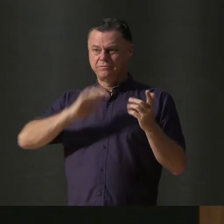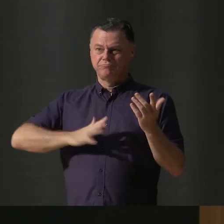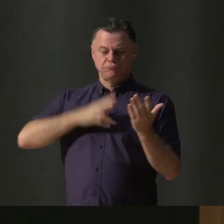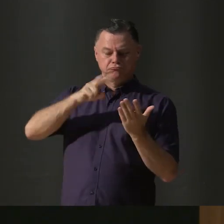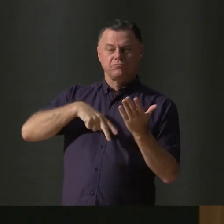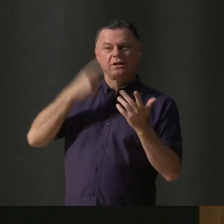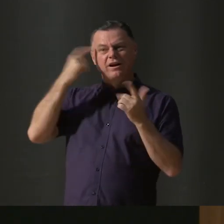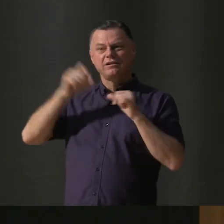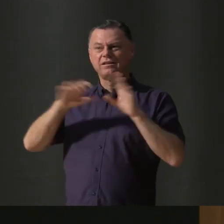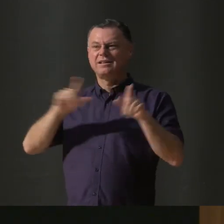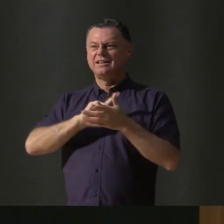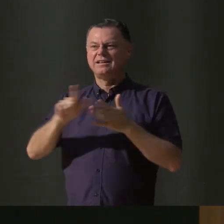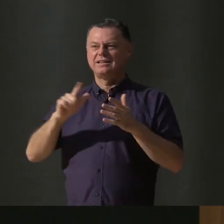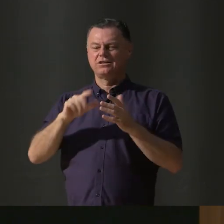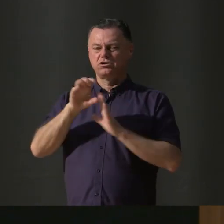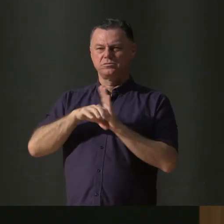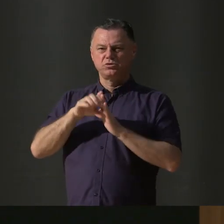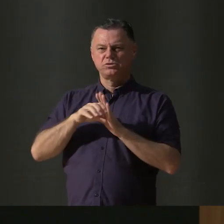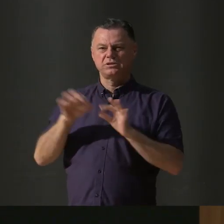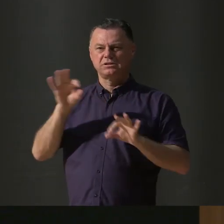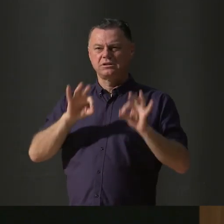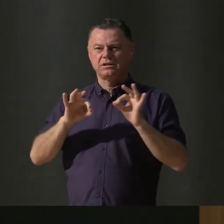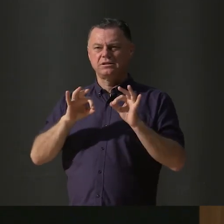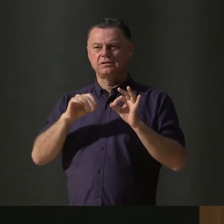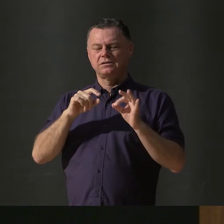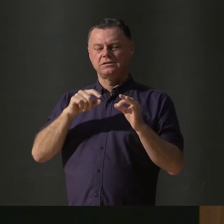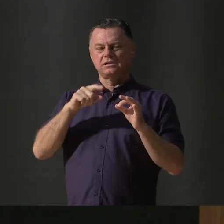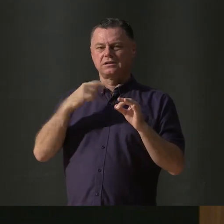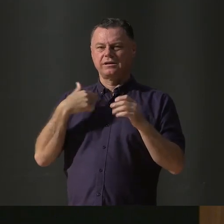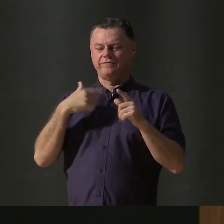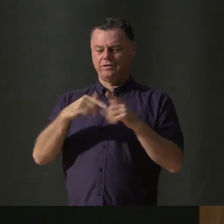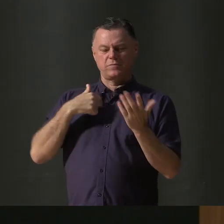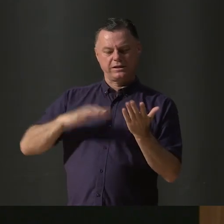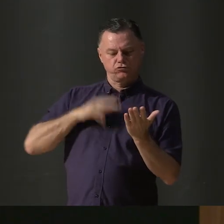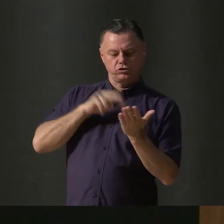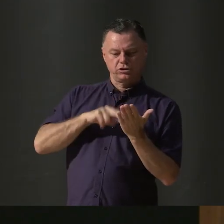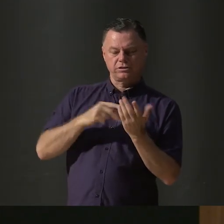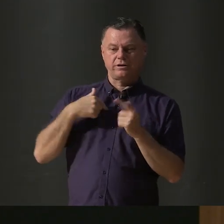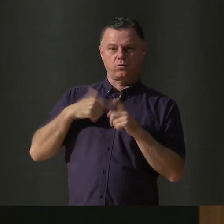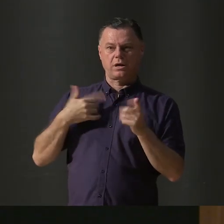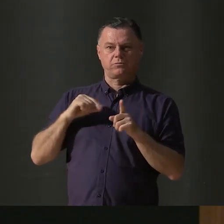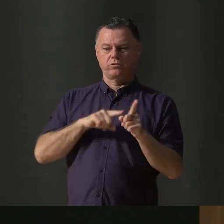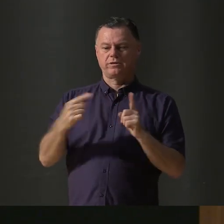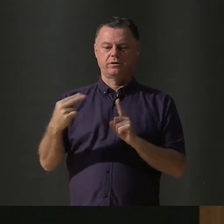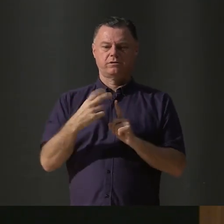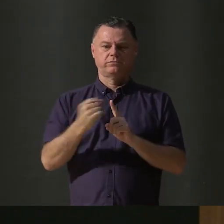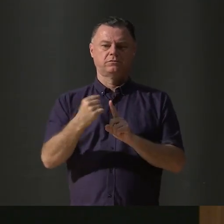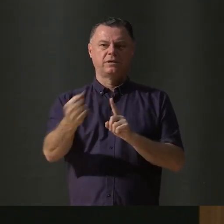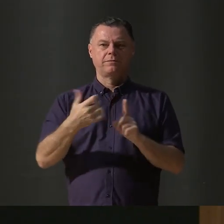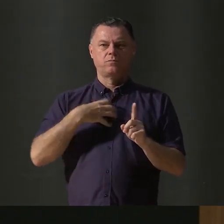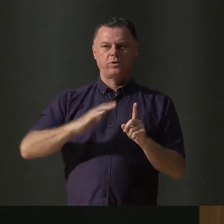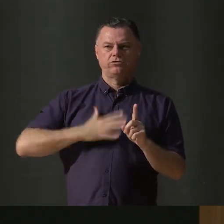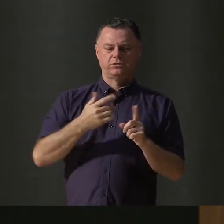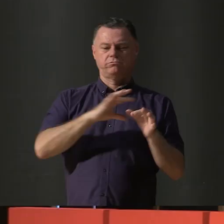engagement allows algorithms to personalise my experience. The objects are valued less for their